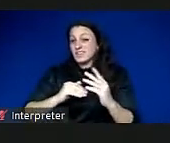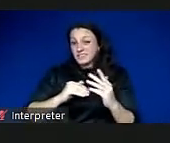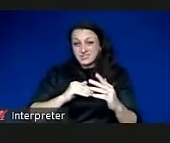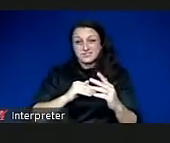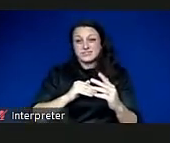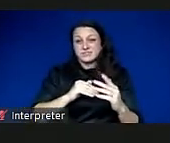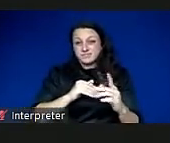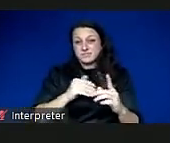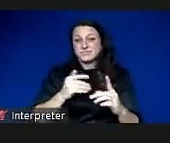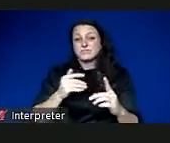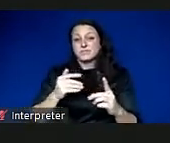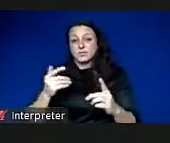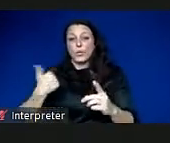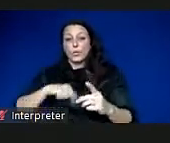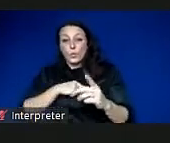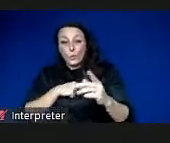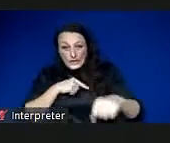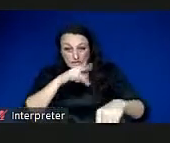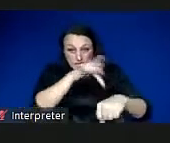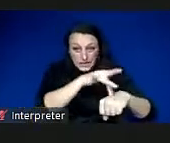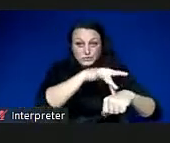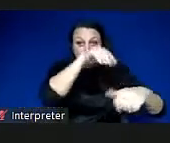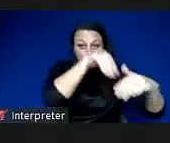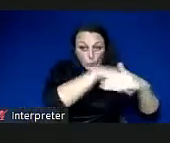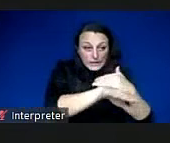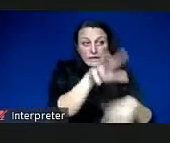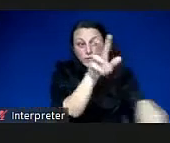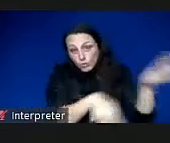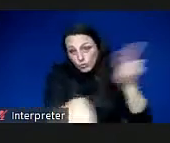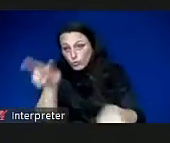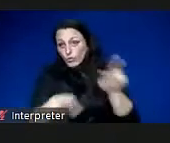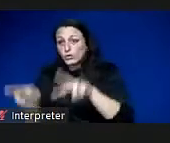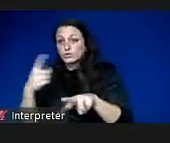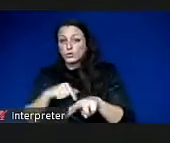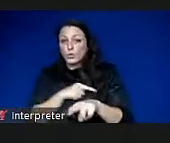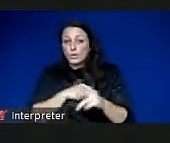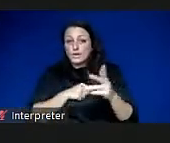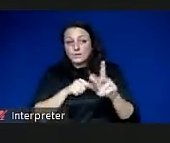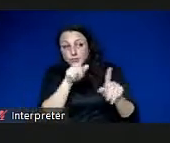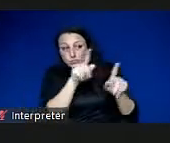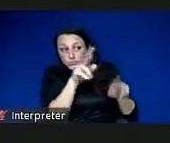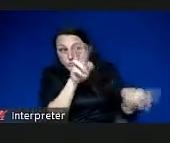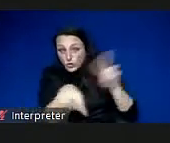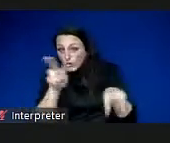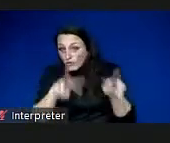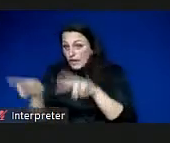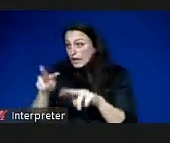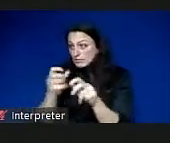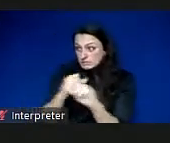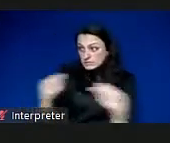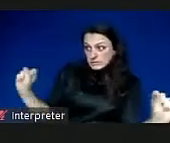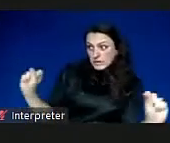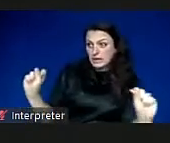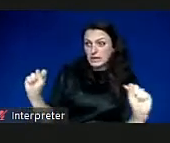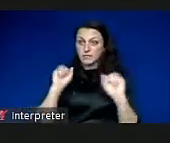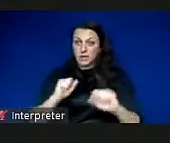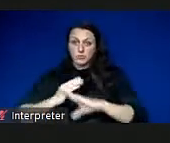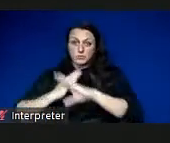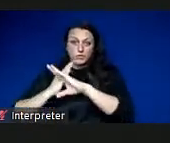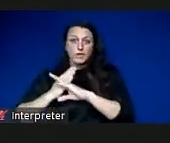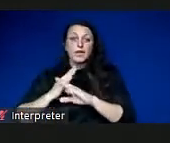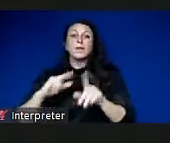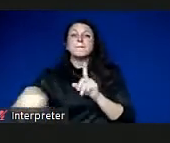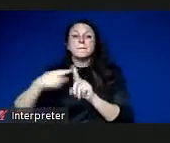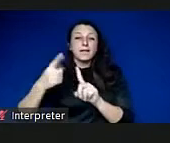survey teams, meaning our opportunity to both conduct a survey as well as provide education